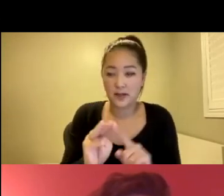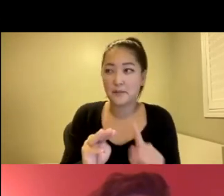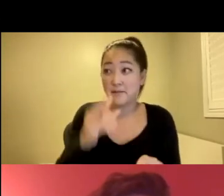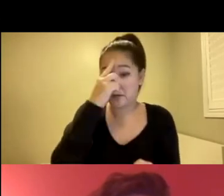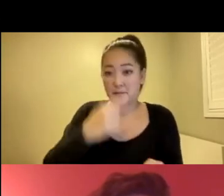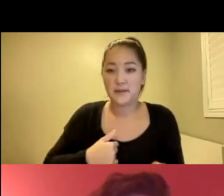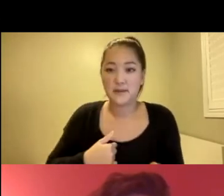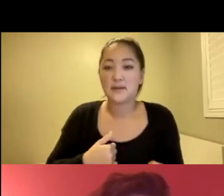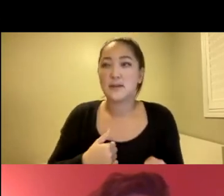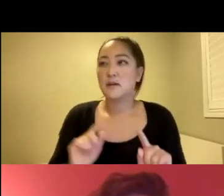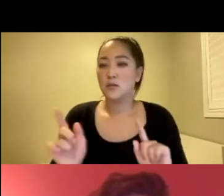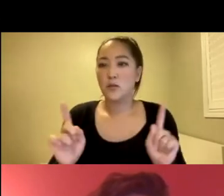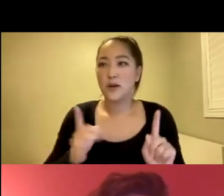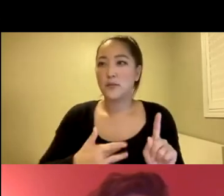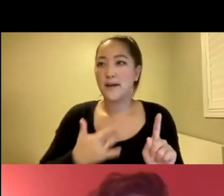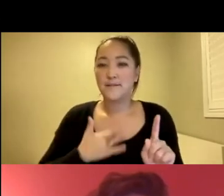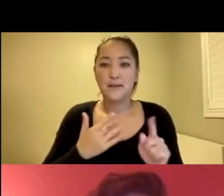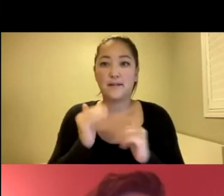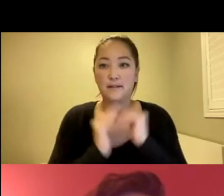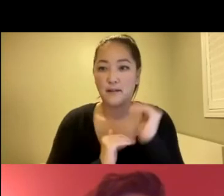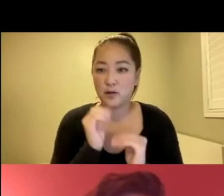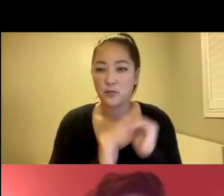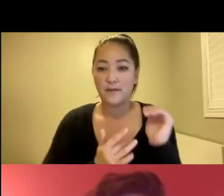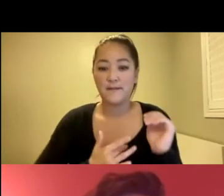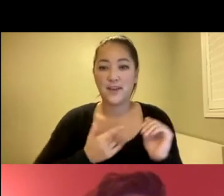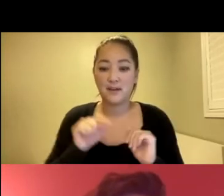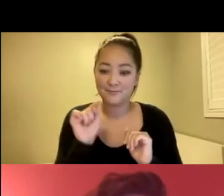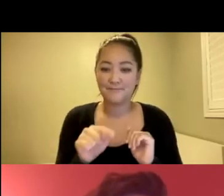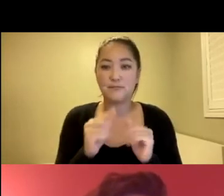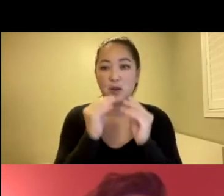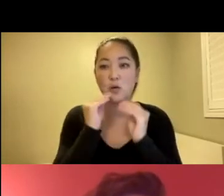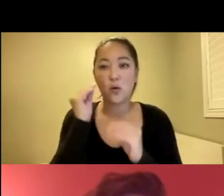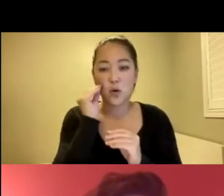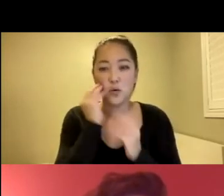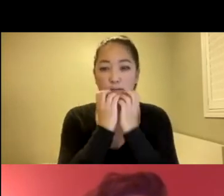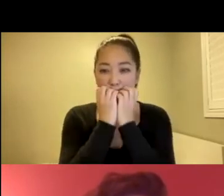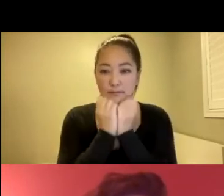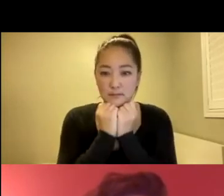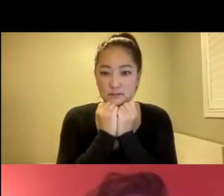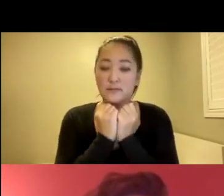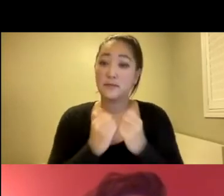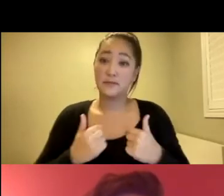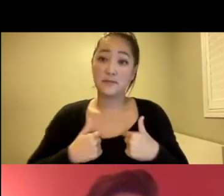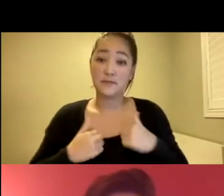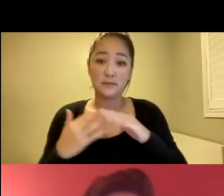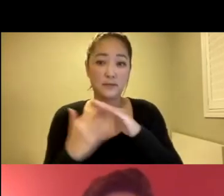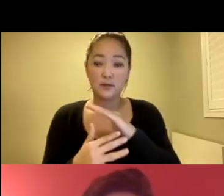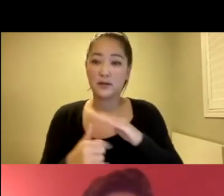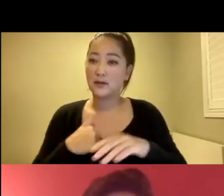do you feel at home? And as an immigrant and as someone who's lived in many places in my